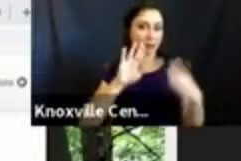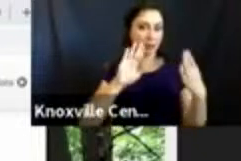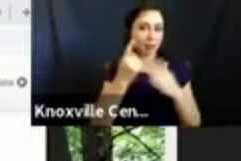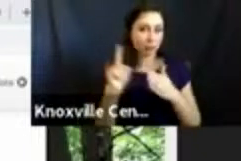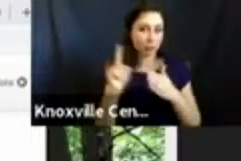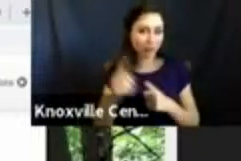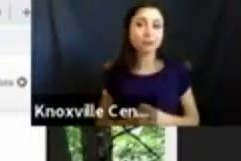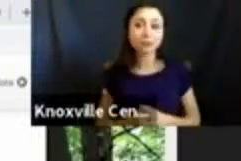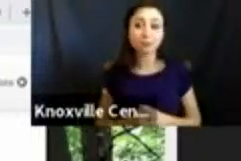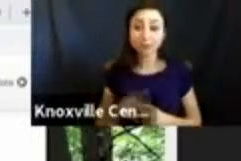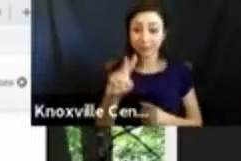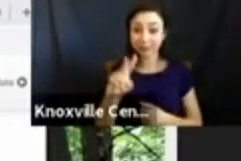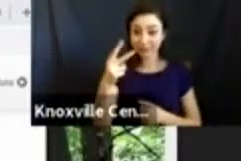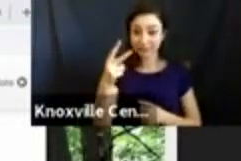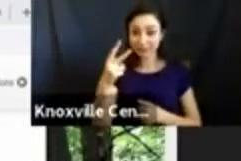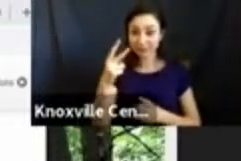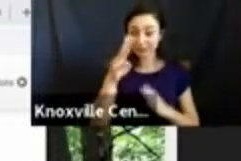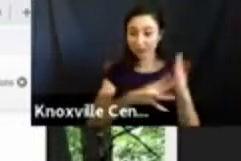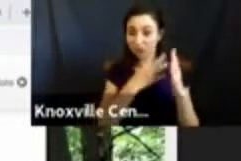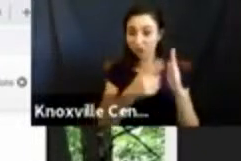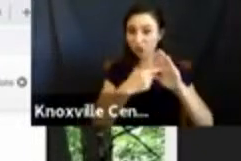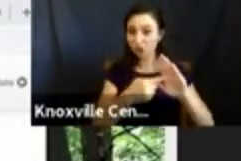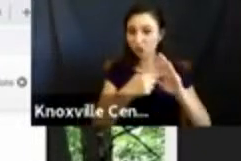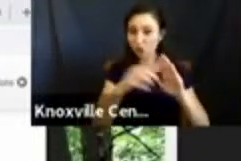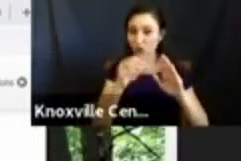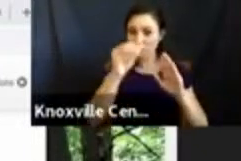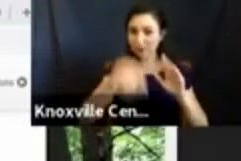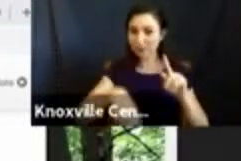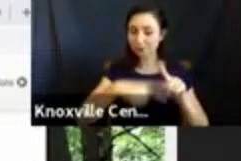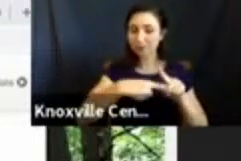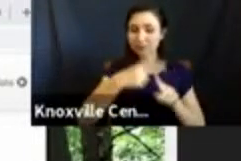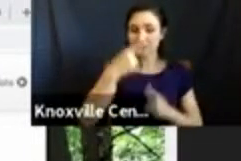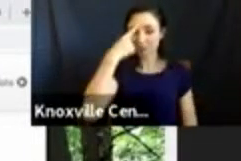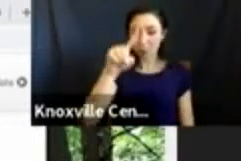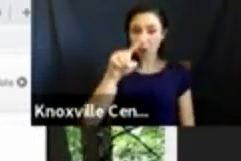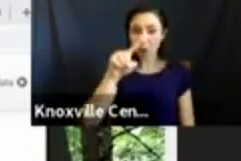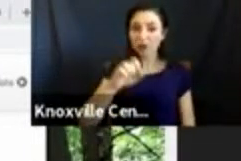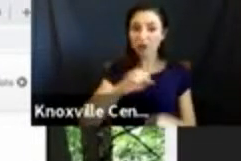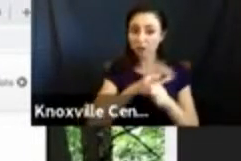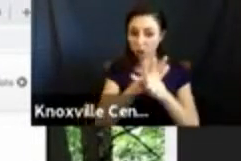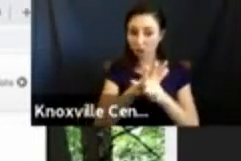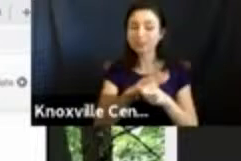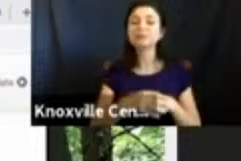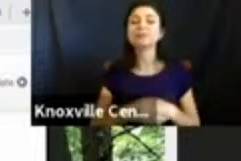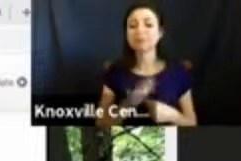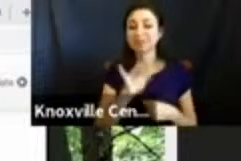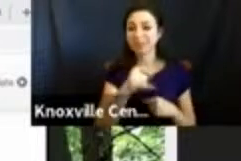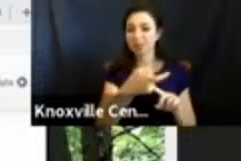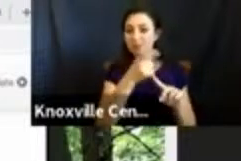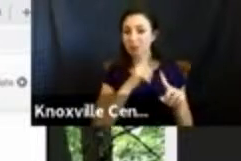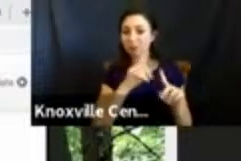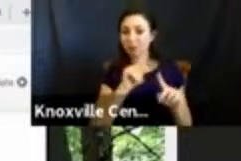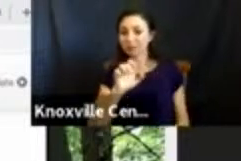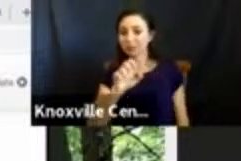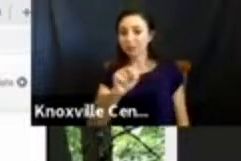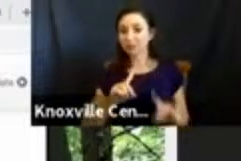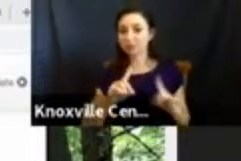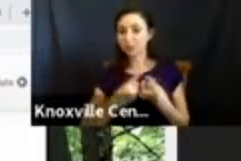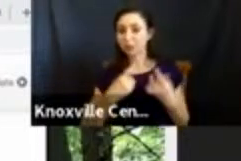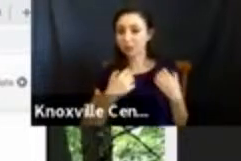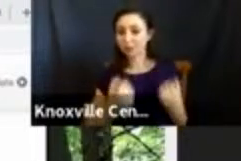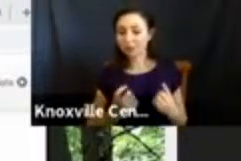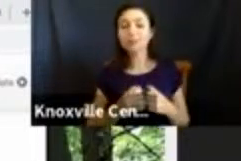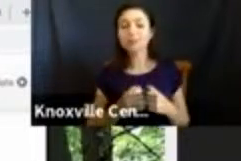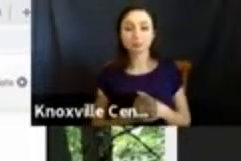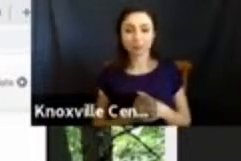chart shows the percent positive for COVID-19. This data is received from the Tennessee Department of Health. The 7-day average for